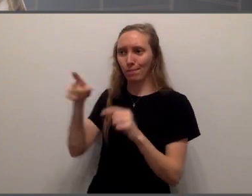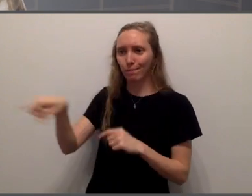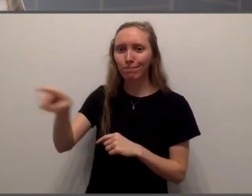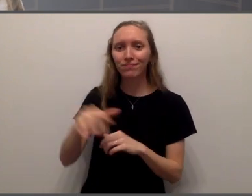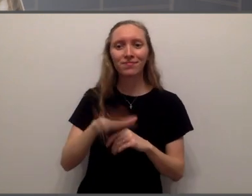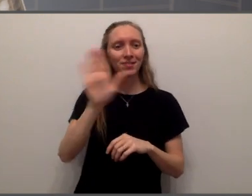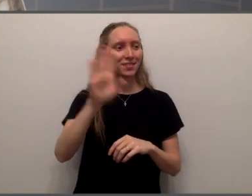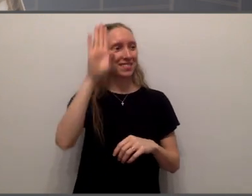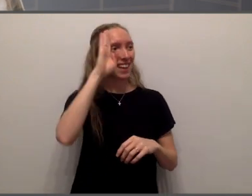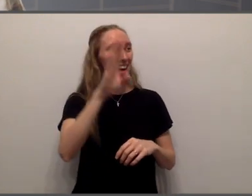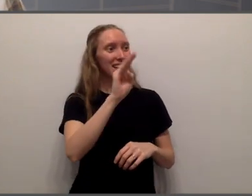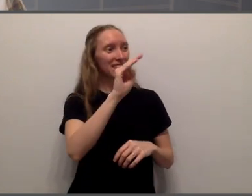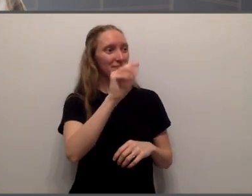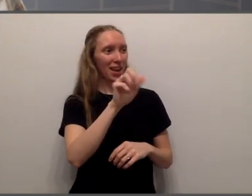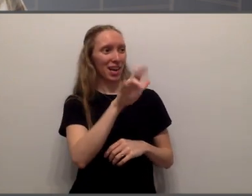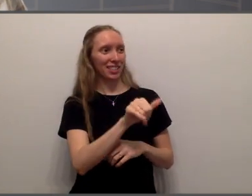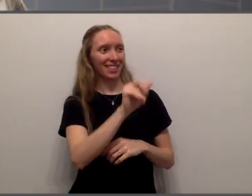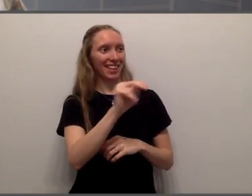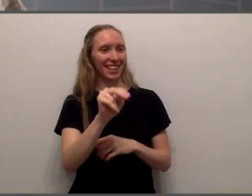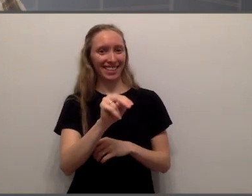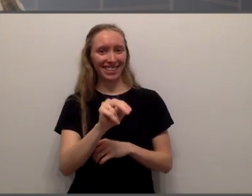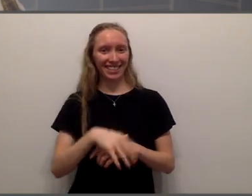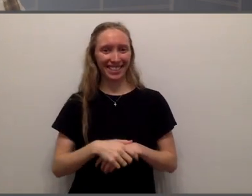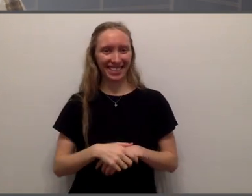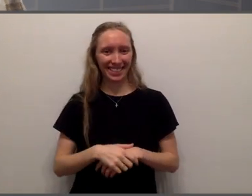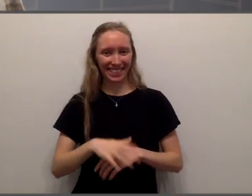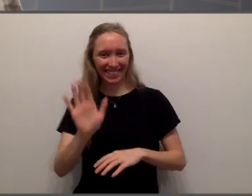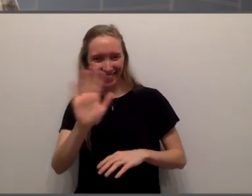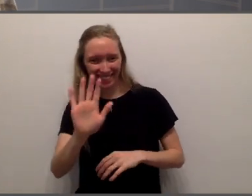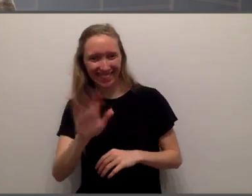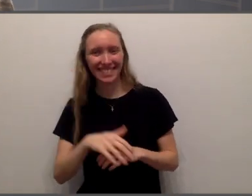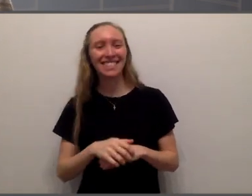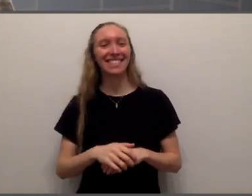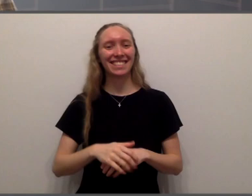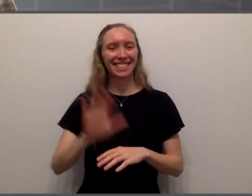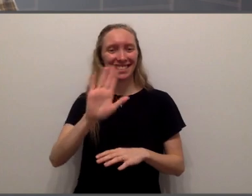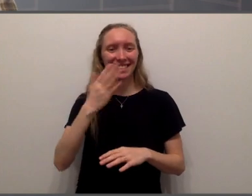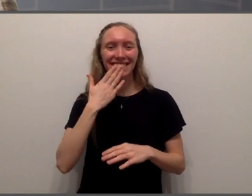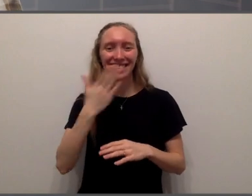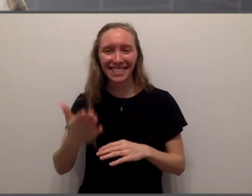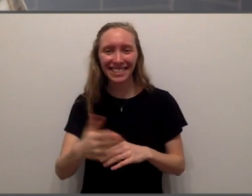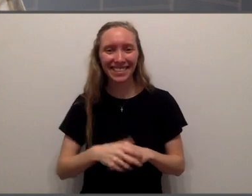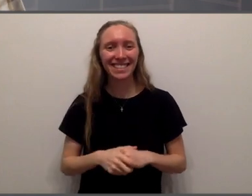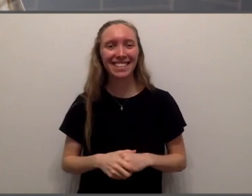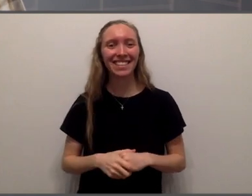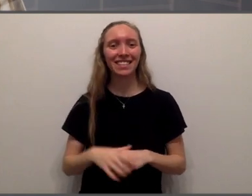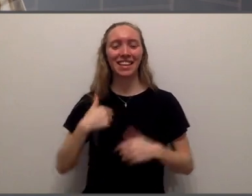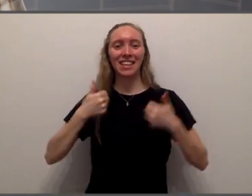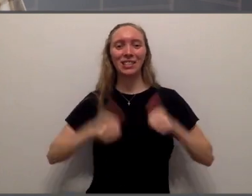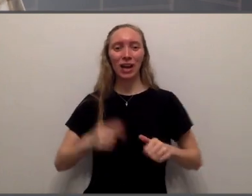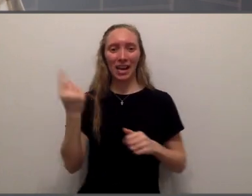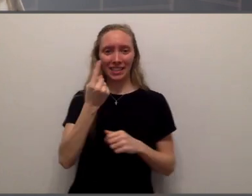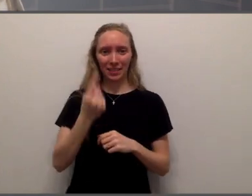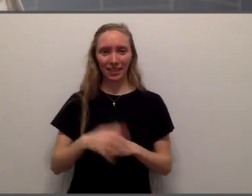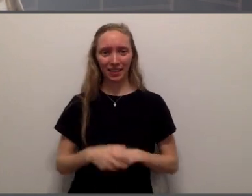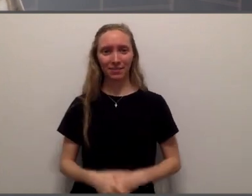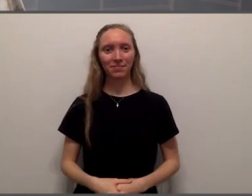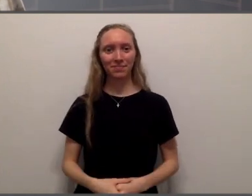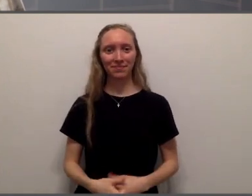Marianne. Thank you, Marianne. I'm looking down here because that's where you are on the screen for me. Hi, Marianne. Let me try something. Let me say